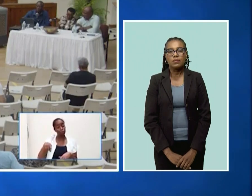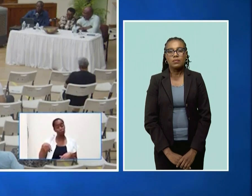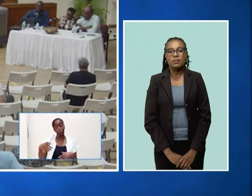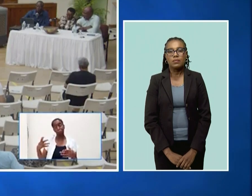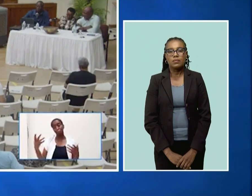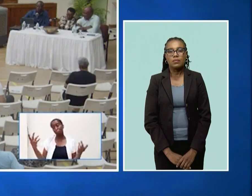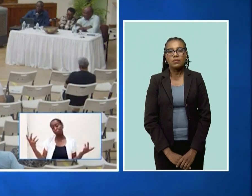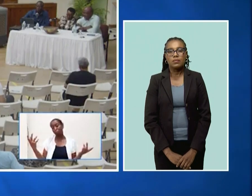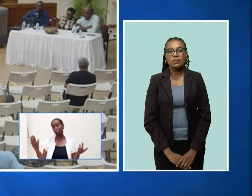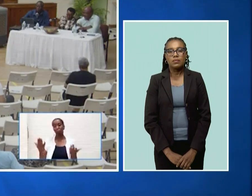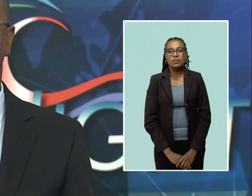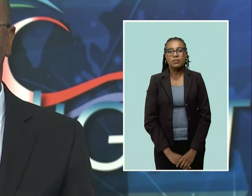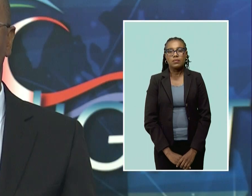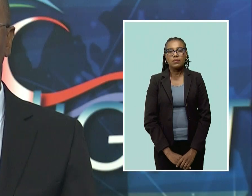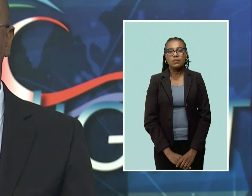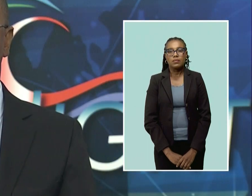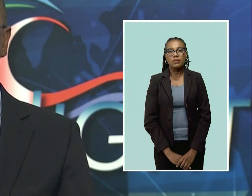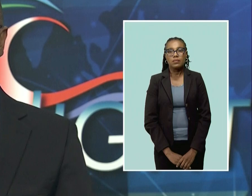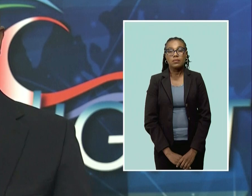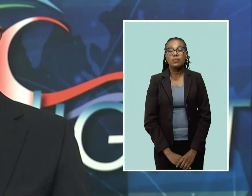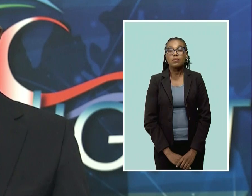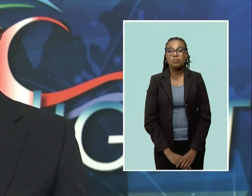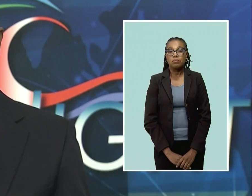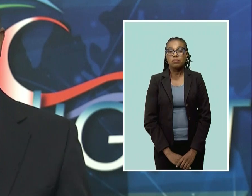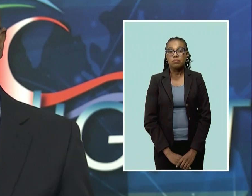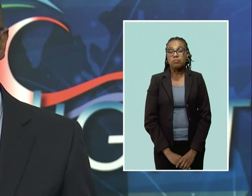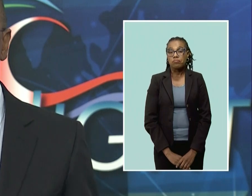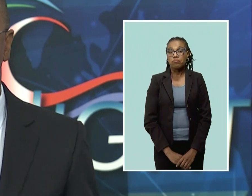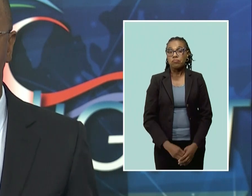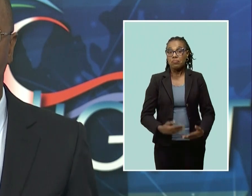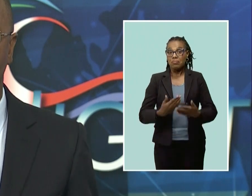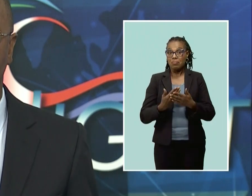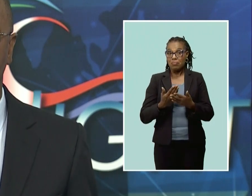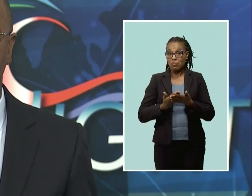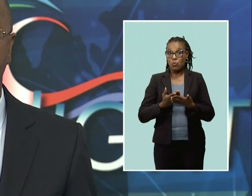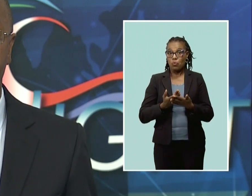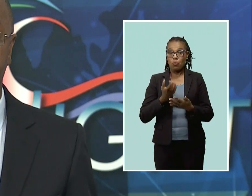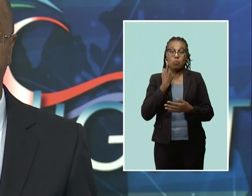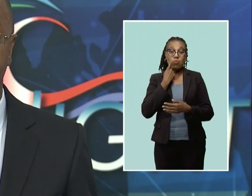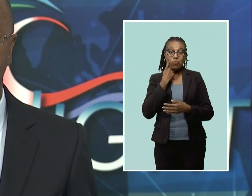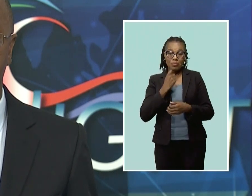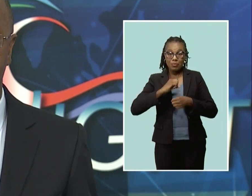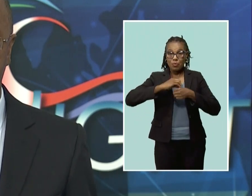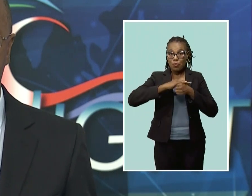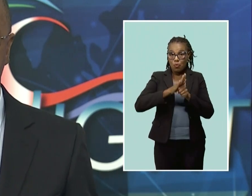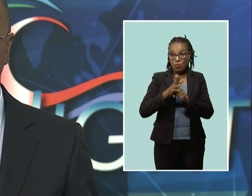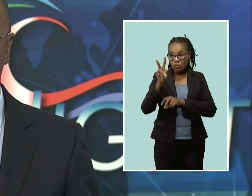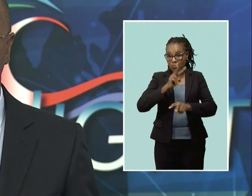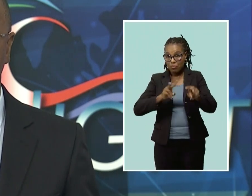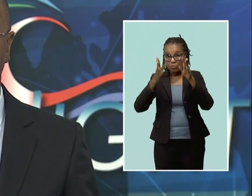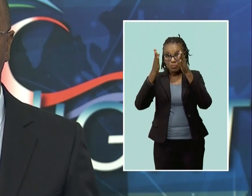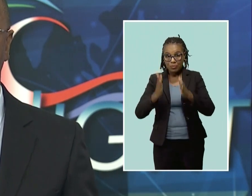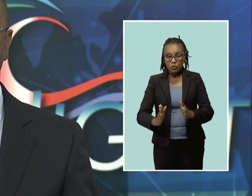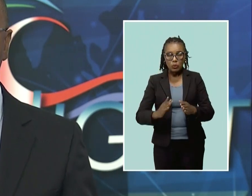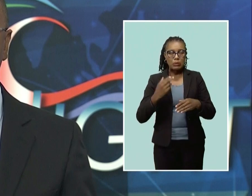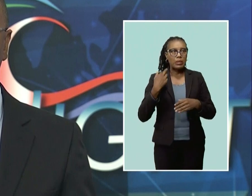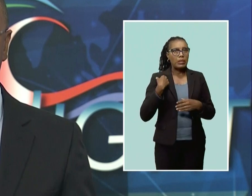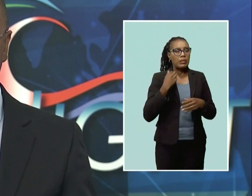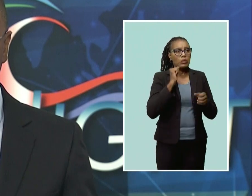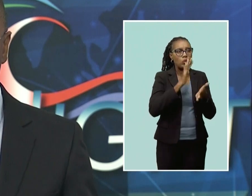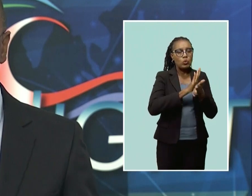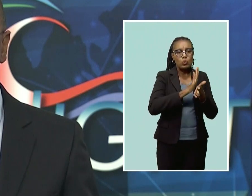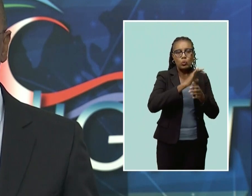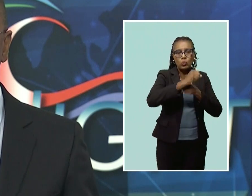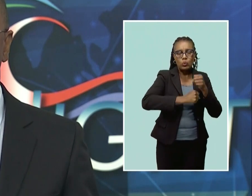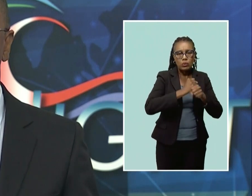review. The former COVID monitors who were worried about their roles this new school year have been